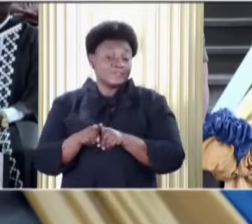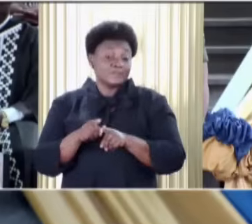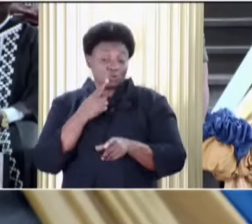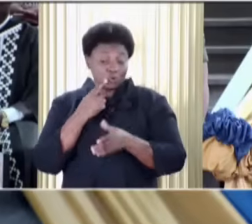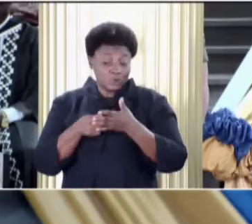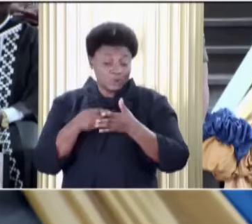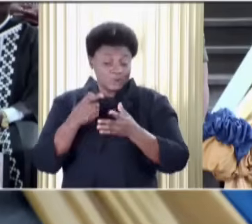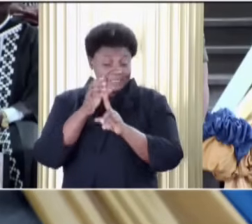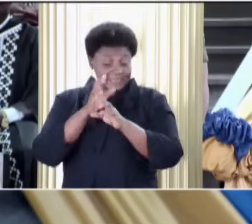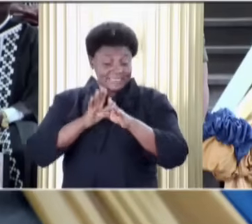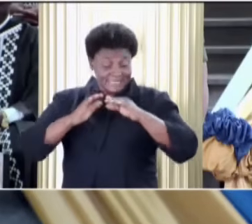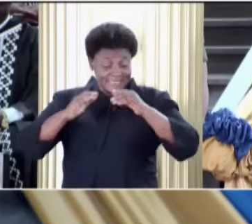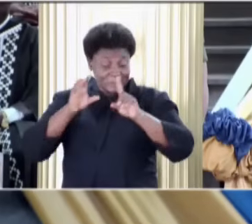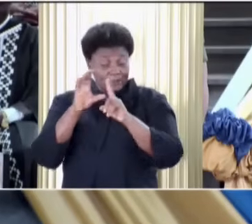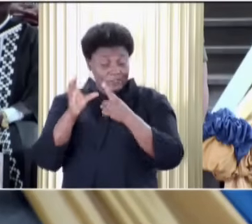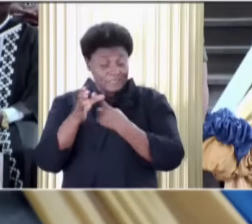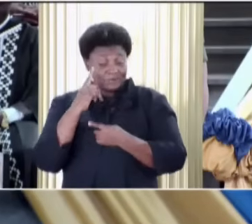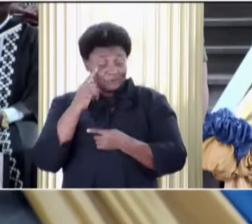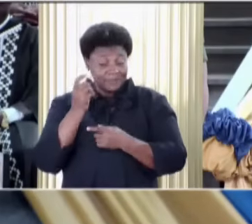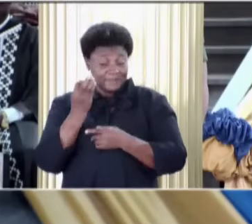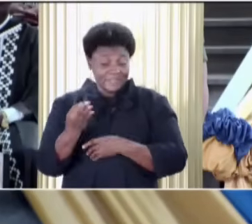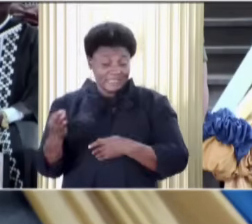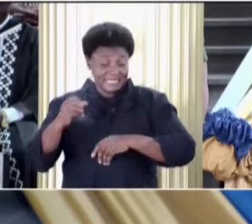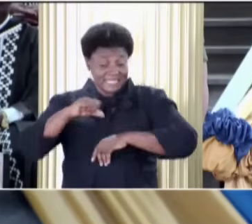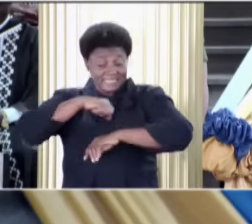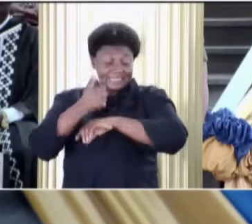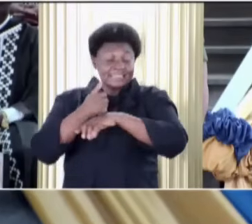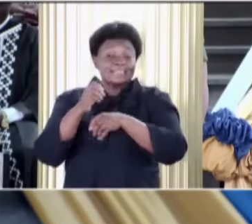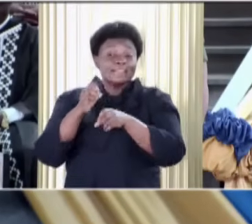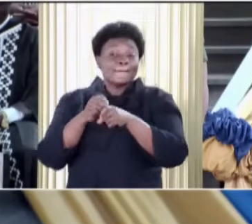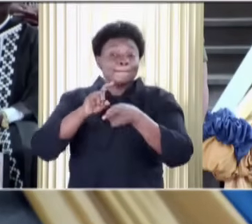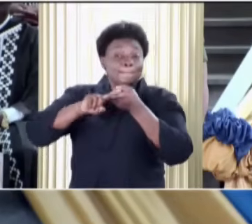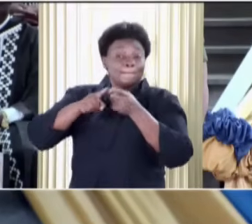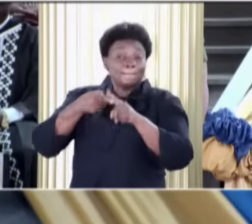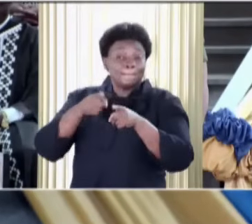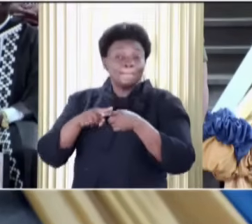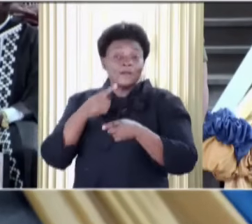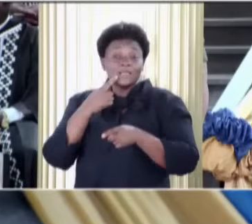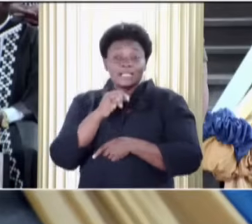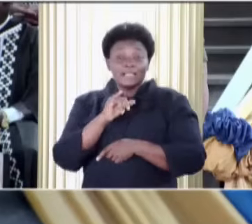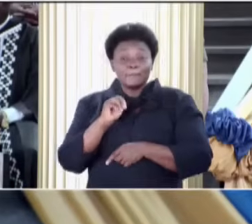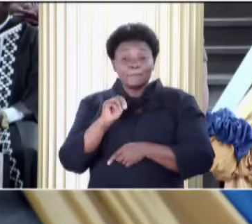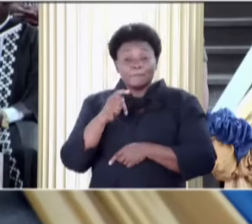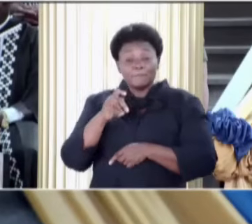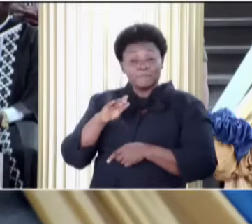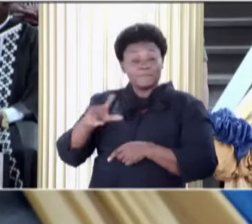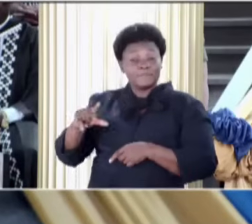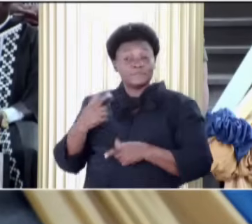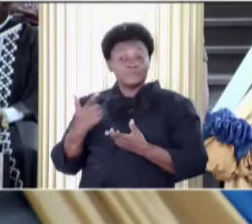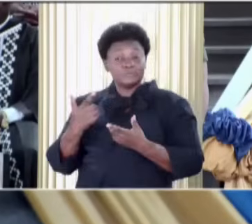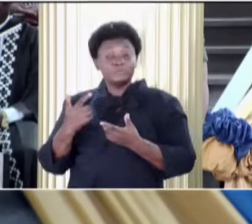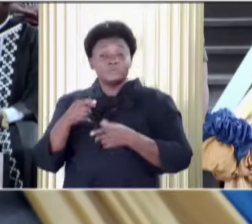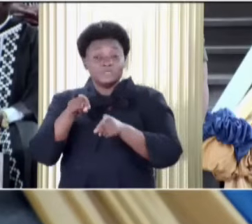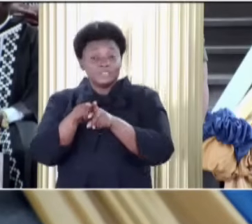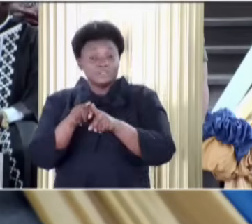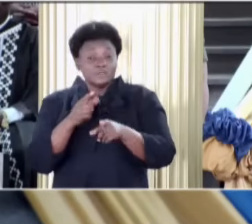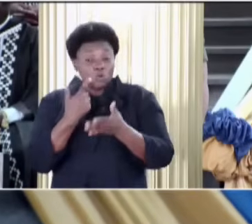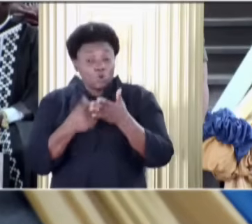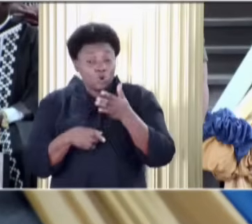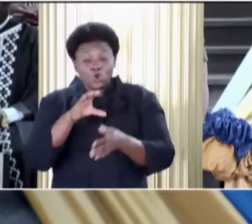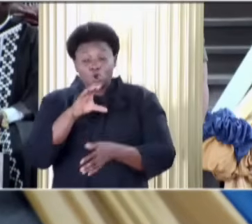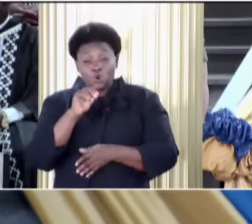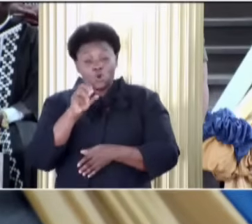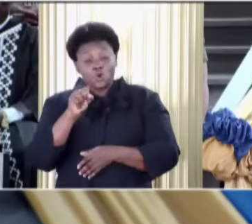state-of-the-art facility established in partnership with Imperial College London and the Cosmos Innovation